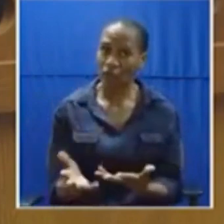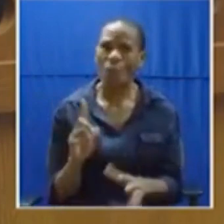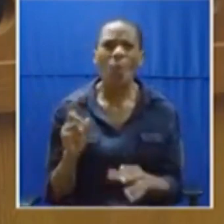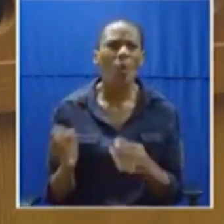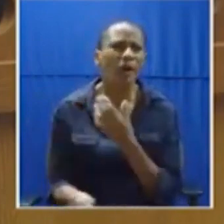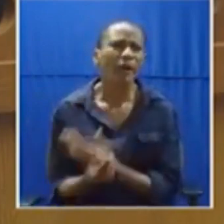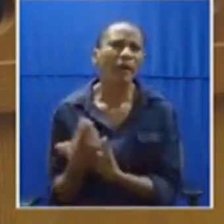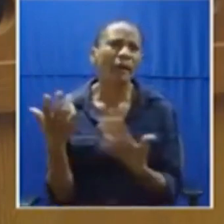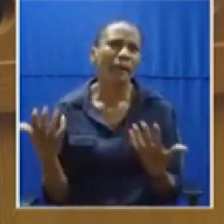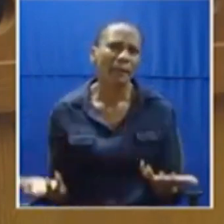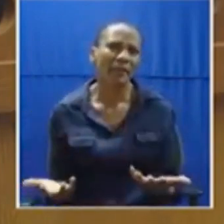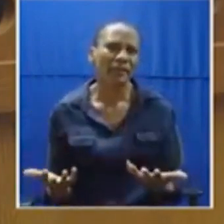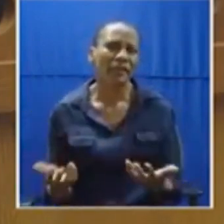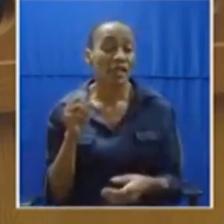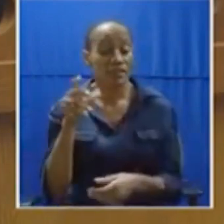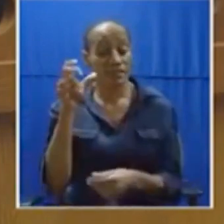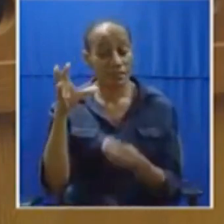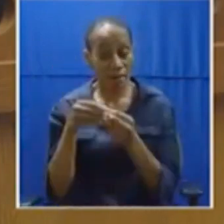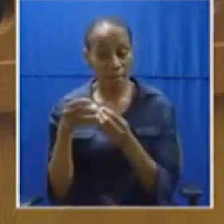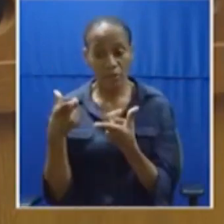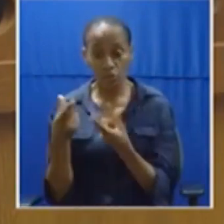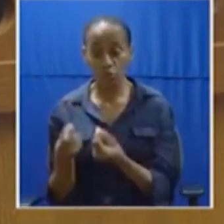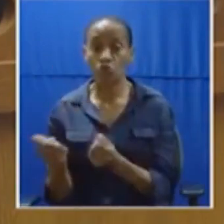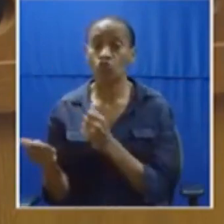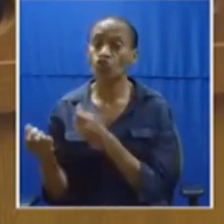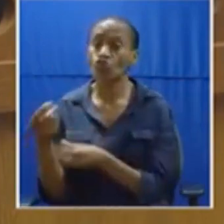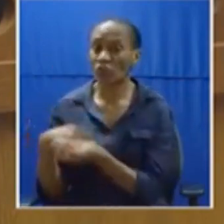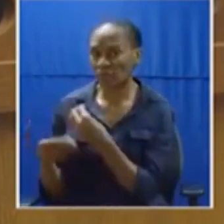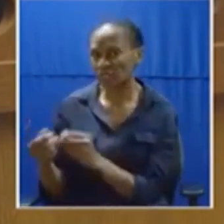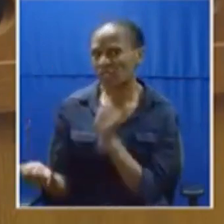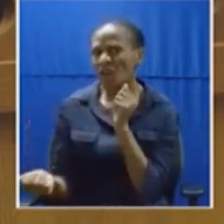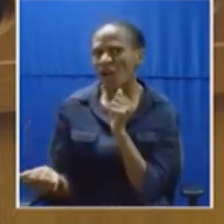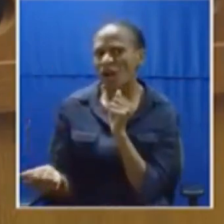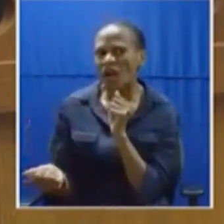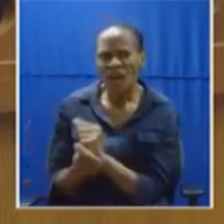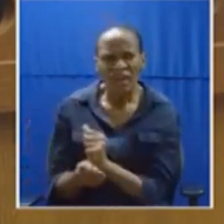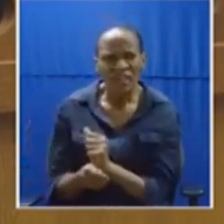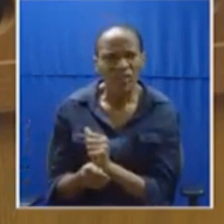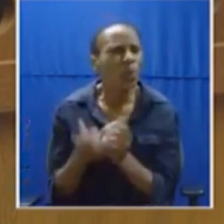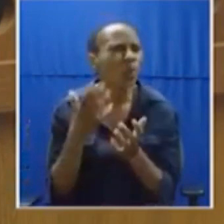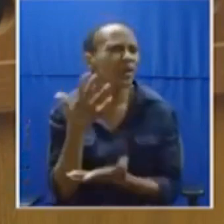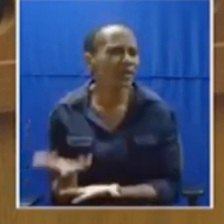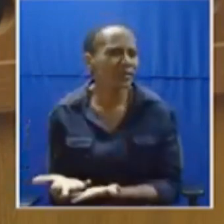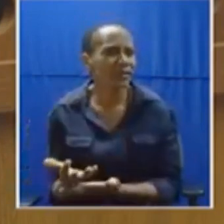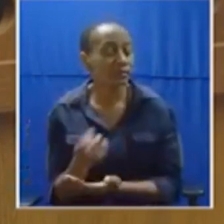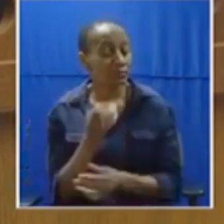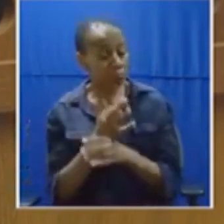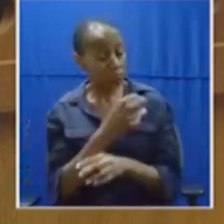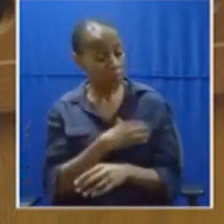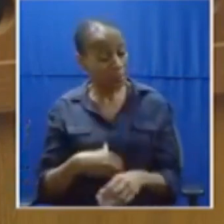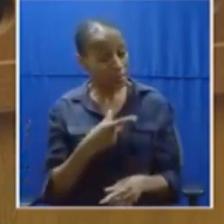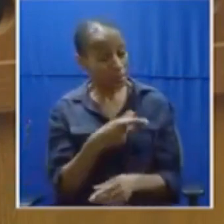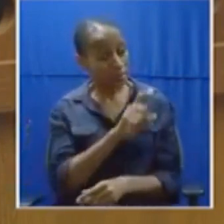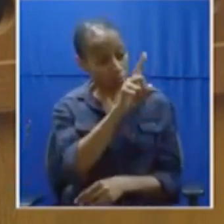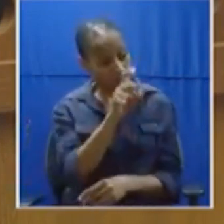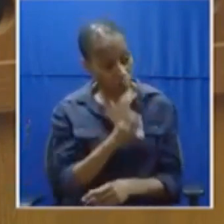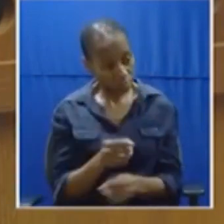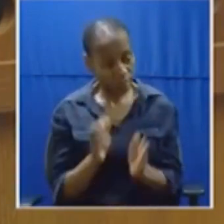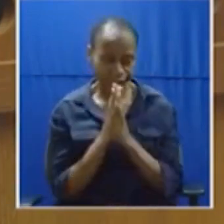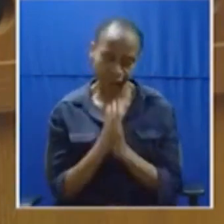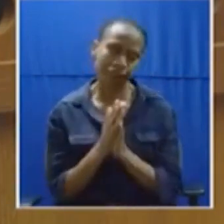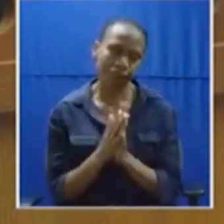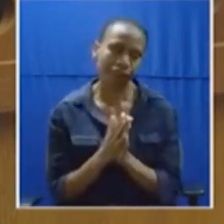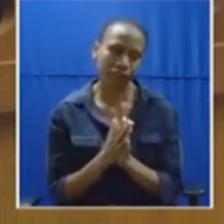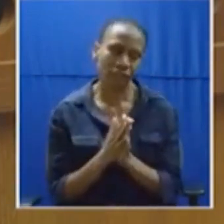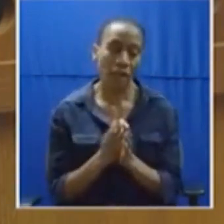get arrested for corruption in South Africa? Mr. President, we ask you, do not send these people to Parliament, send